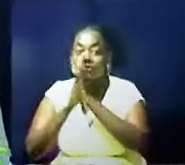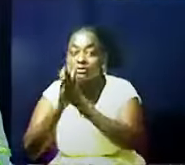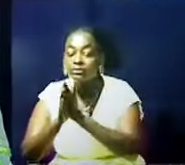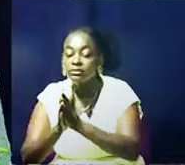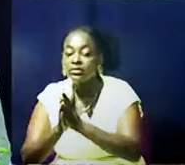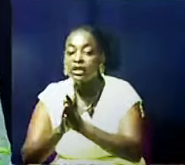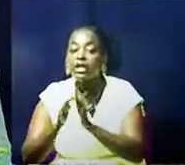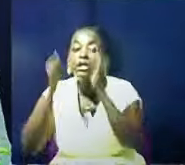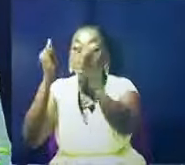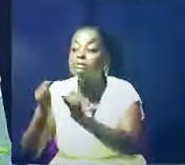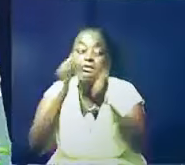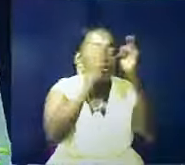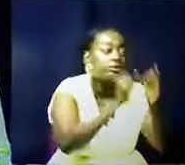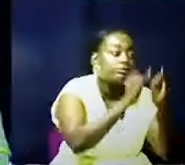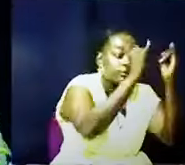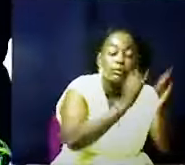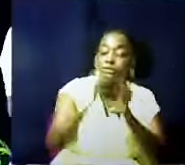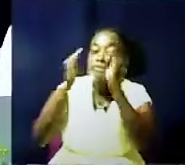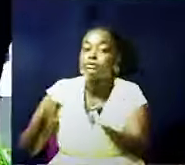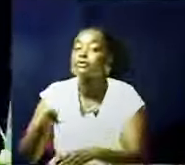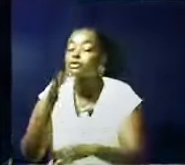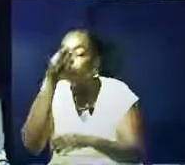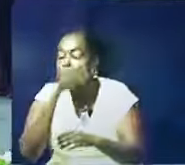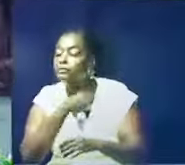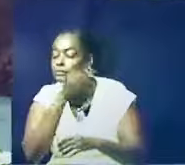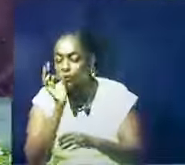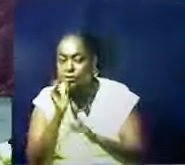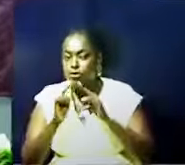saying, so we were fasting.